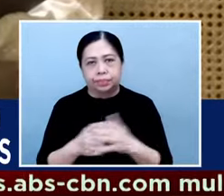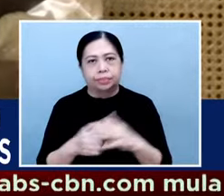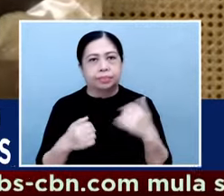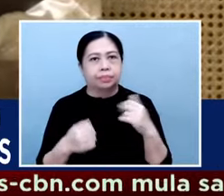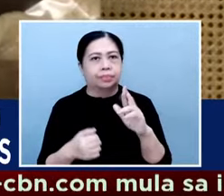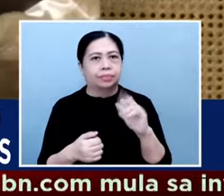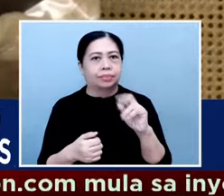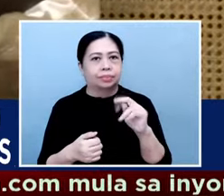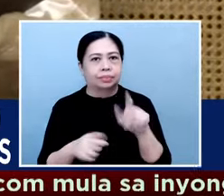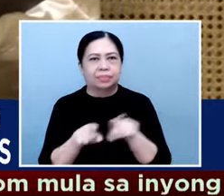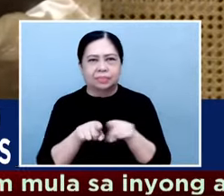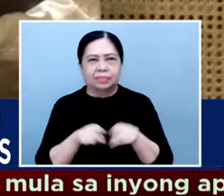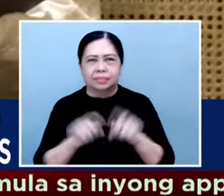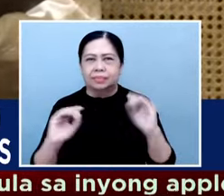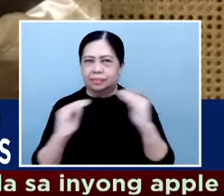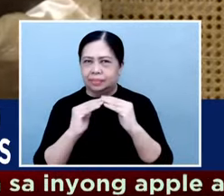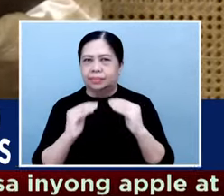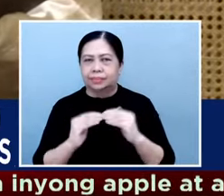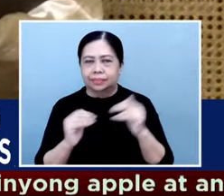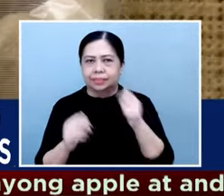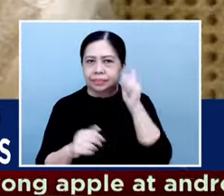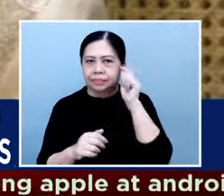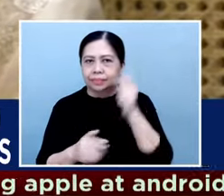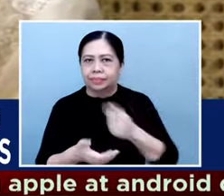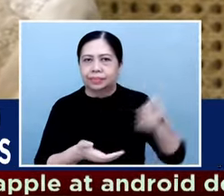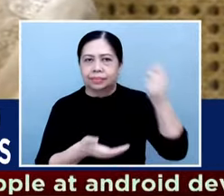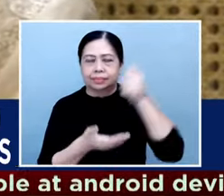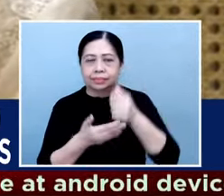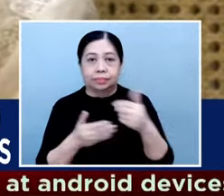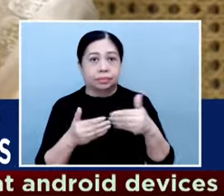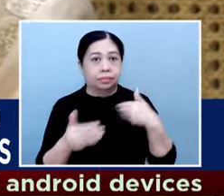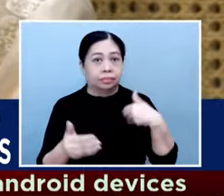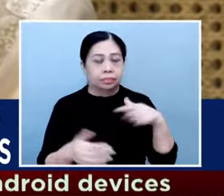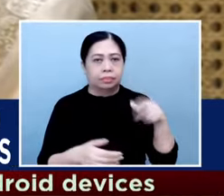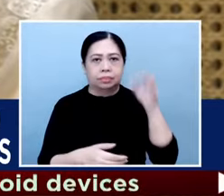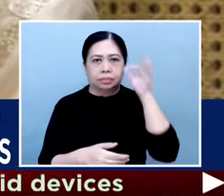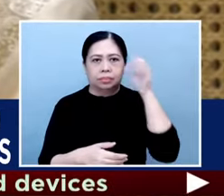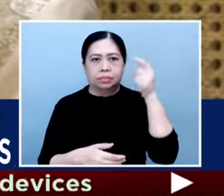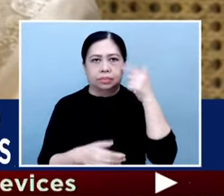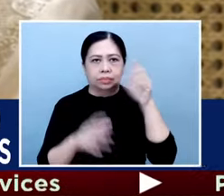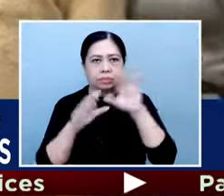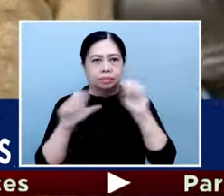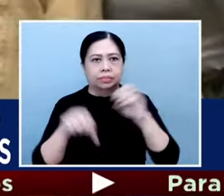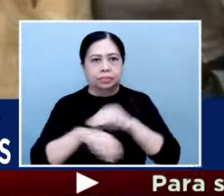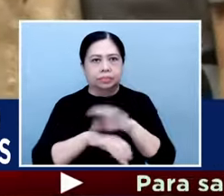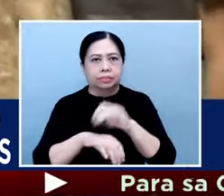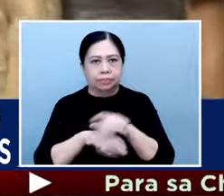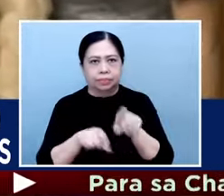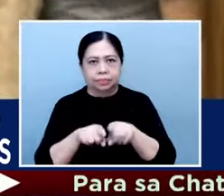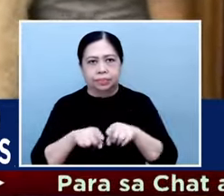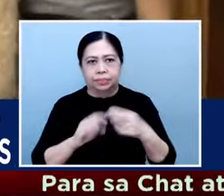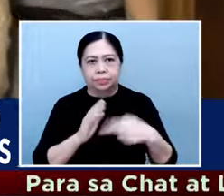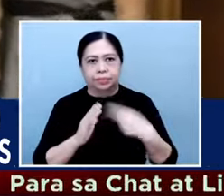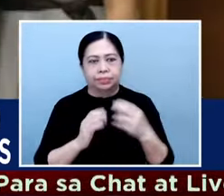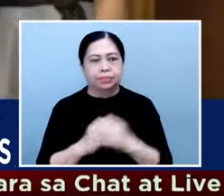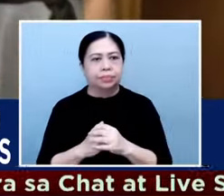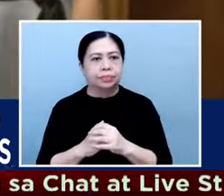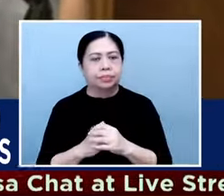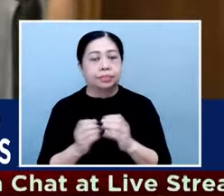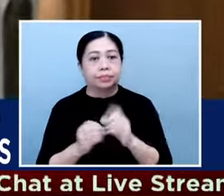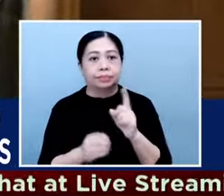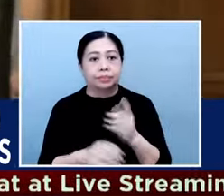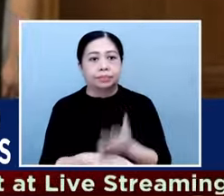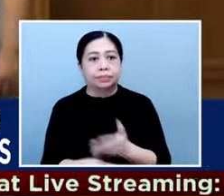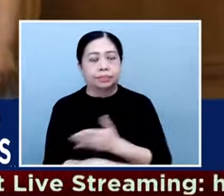ring sekretary. Bago nito, nanilbihan din si Go bilang Presidential Advisor. For number one, improving